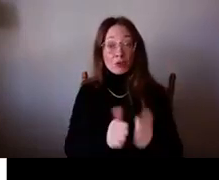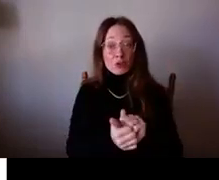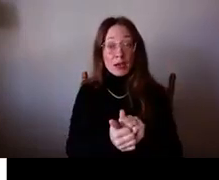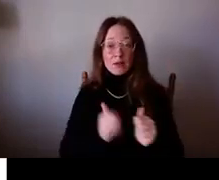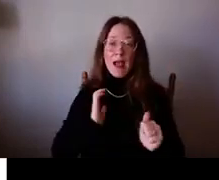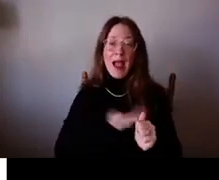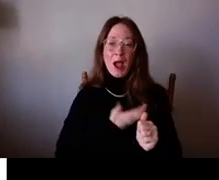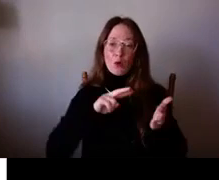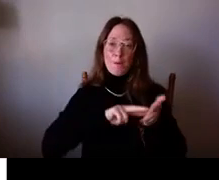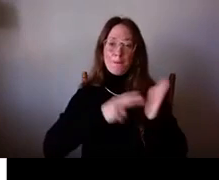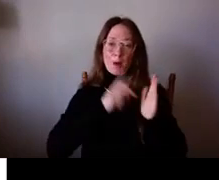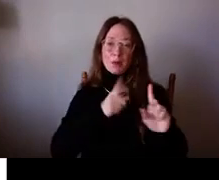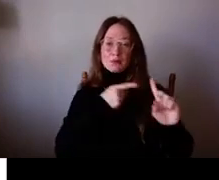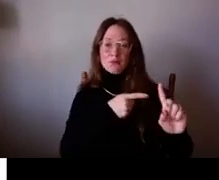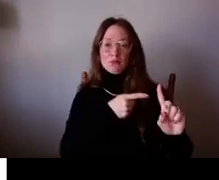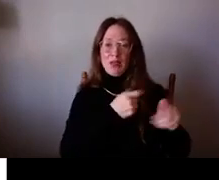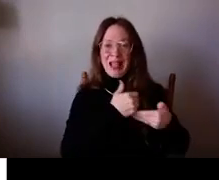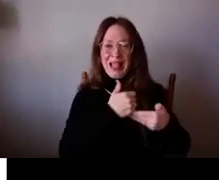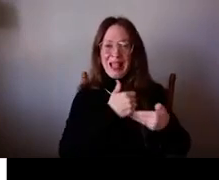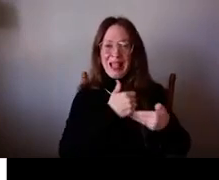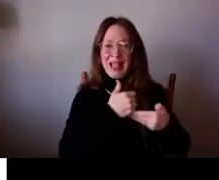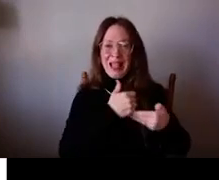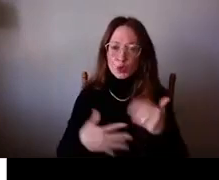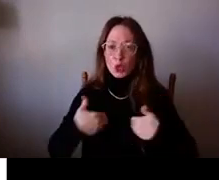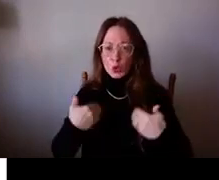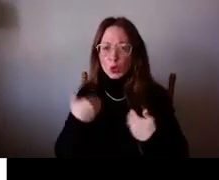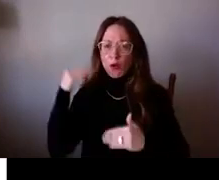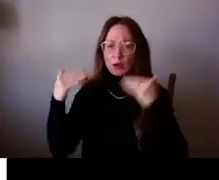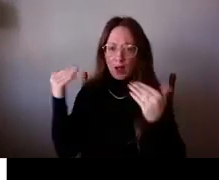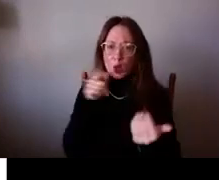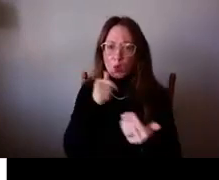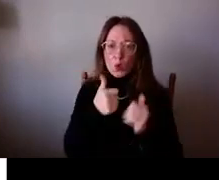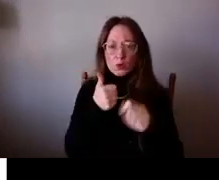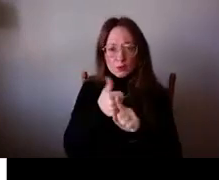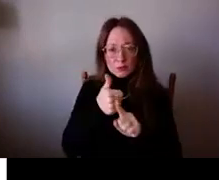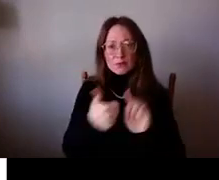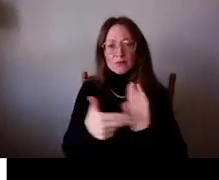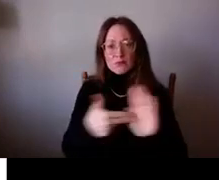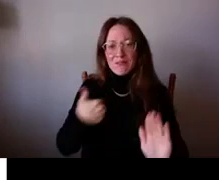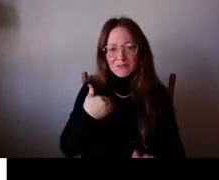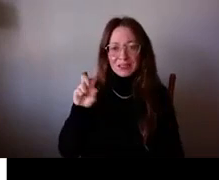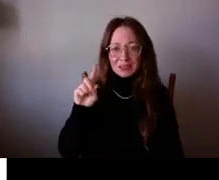in VR, to help students, youth, and adults with disabilities achieve high quality